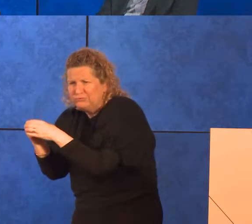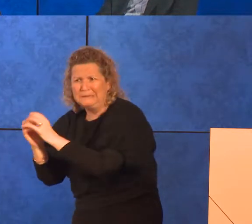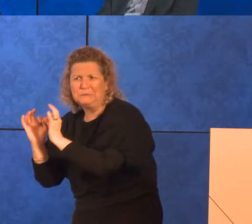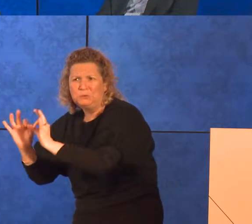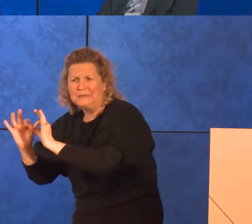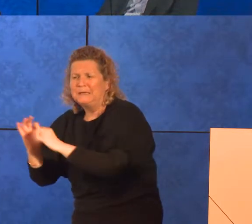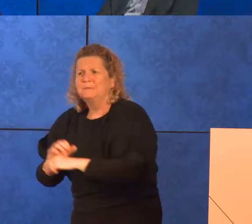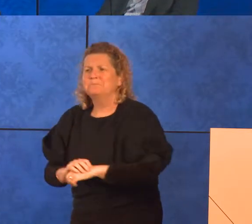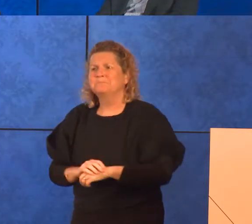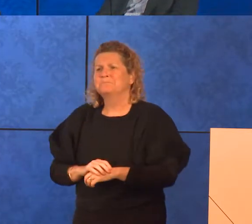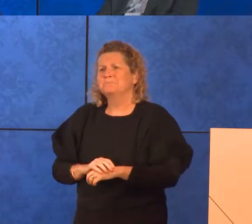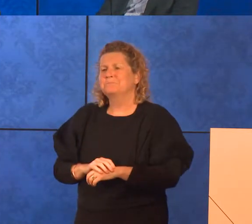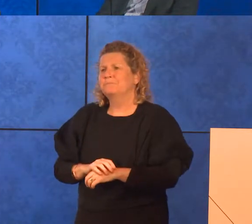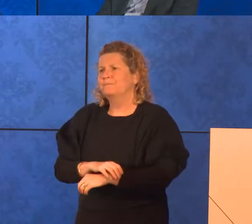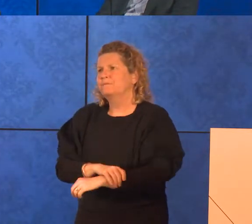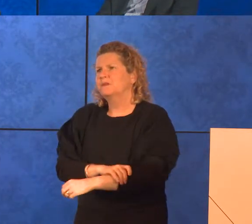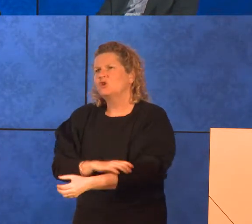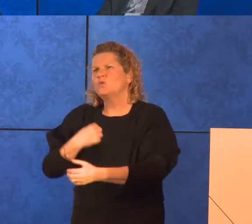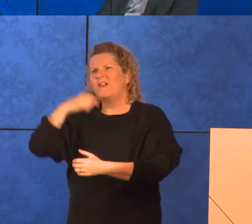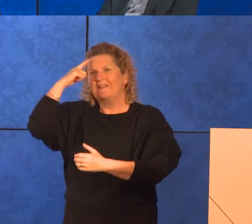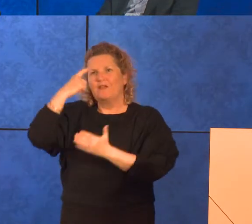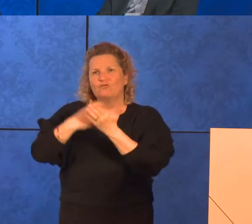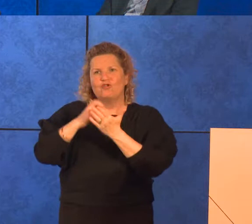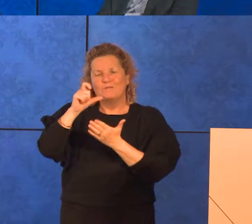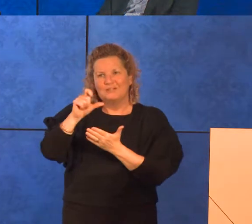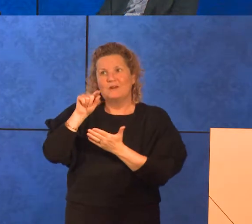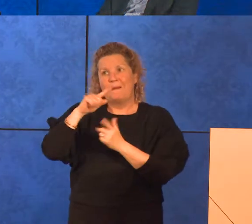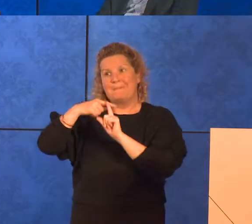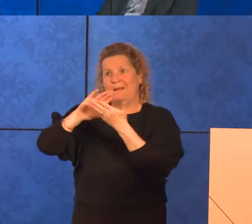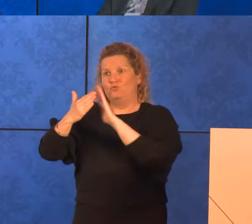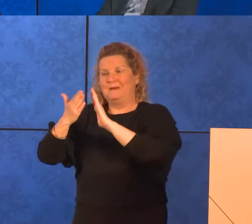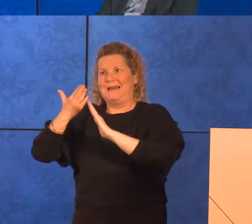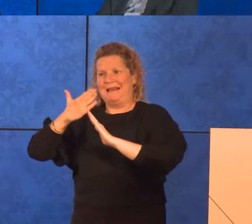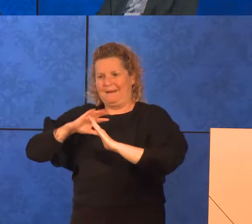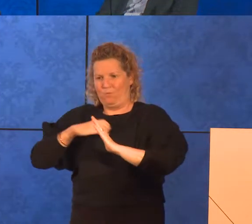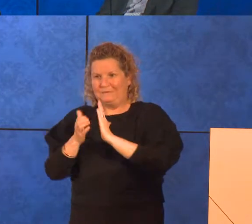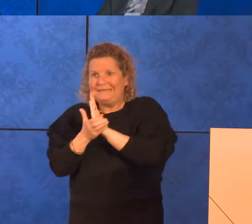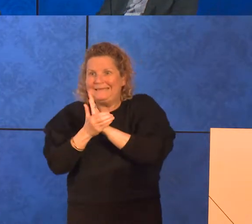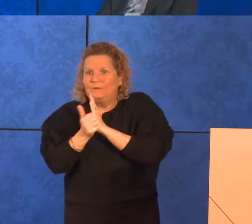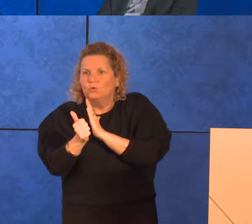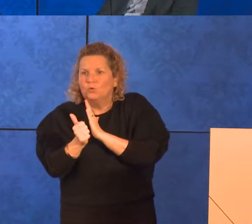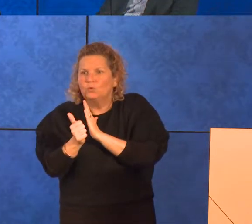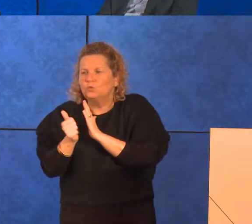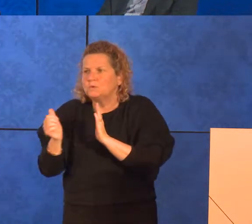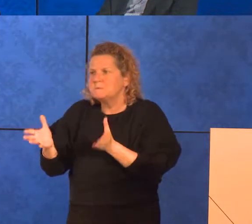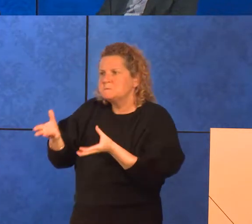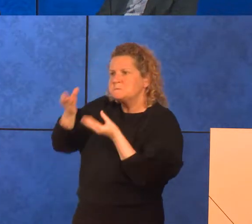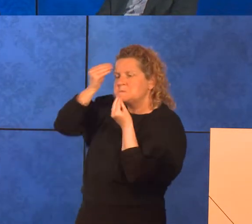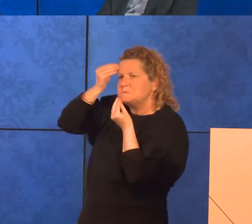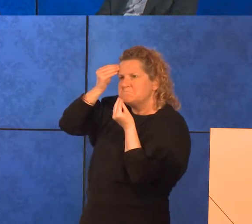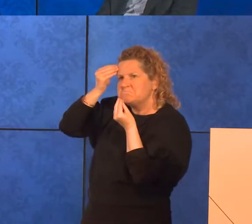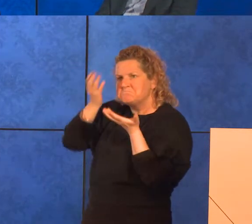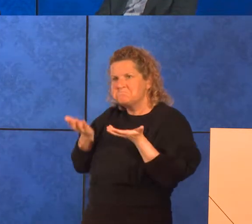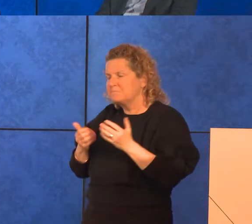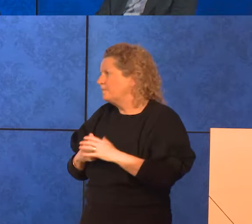Commissioners need and the media need particular skills to respond to that? Look, I do, but I also